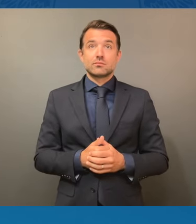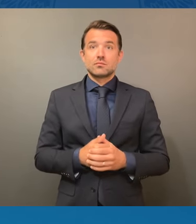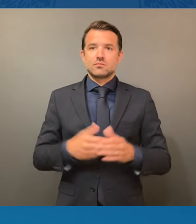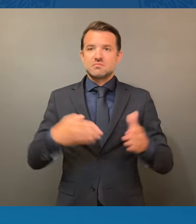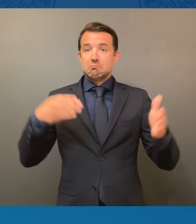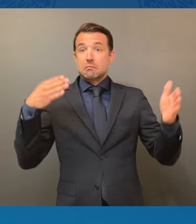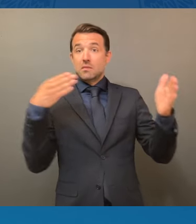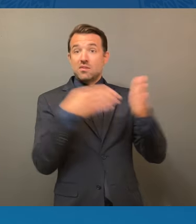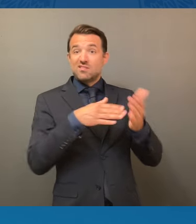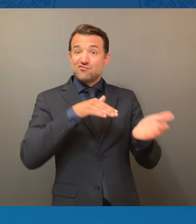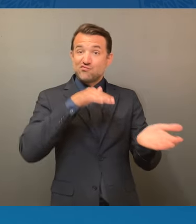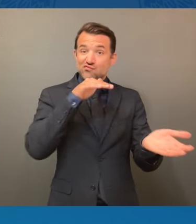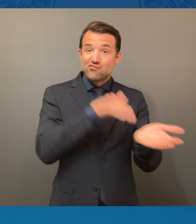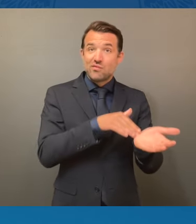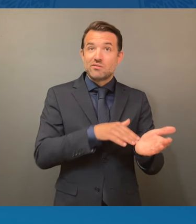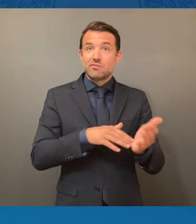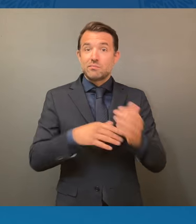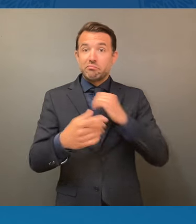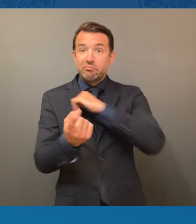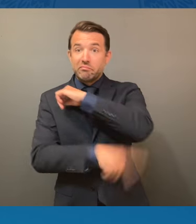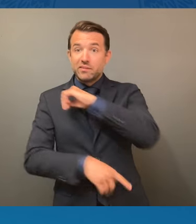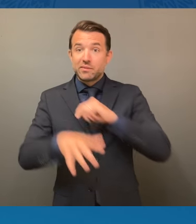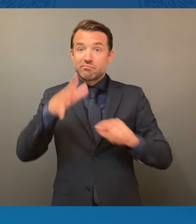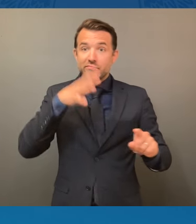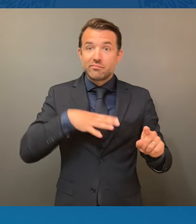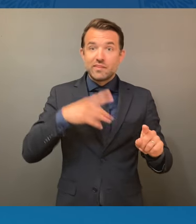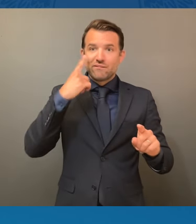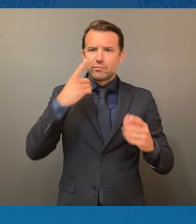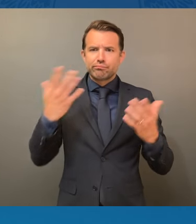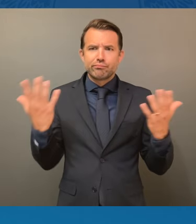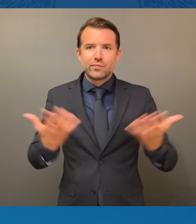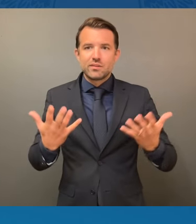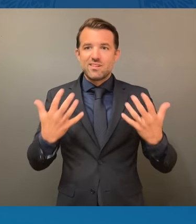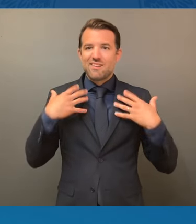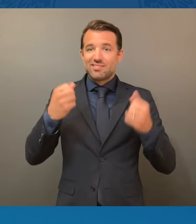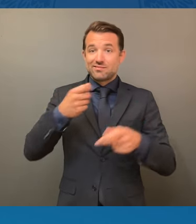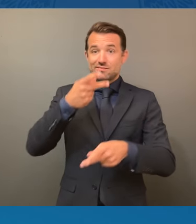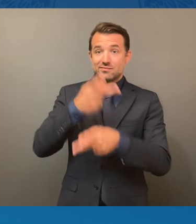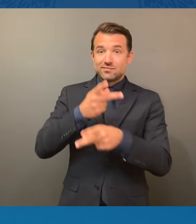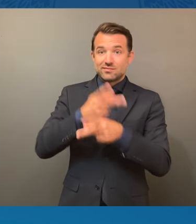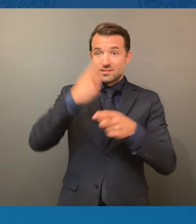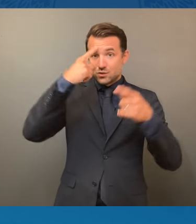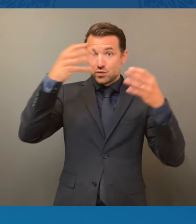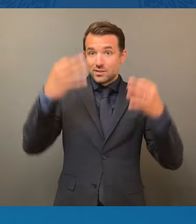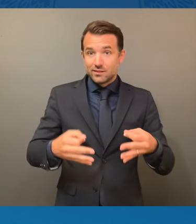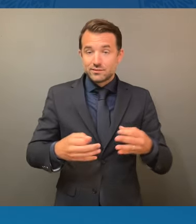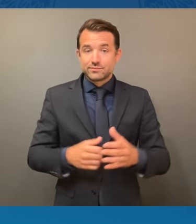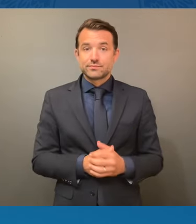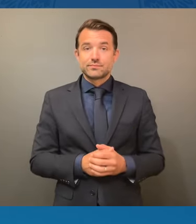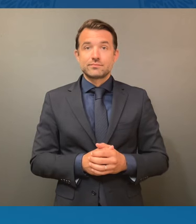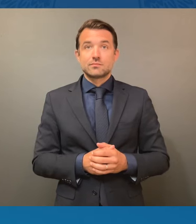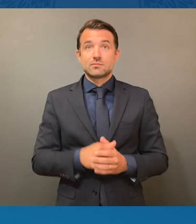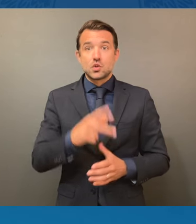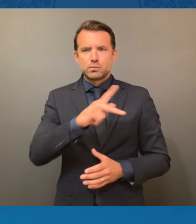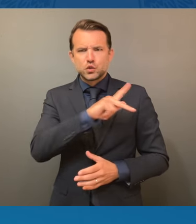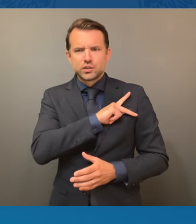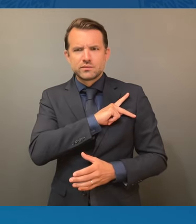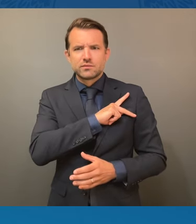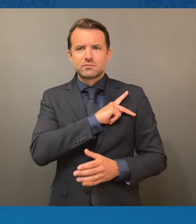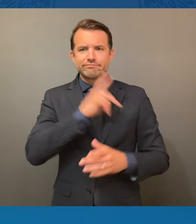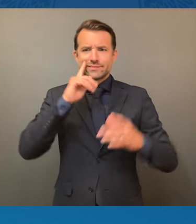for making healthcare decisions for themselves. Personal decisions that is